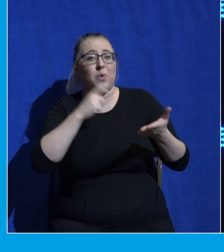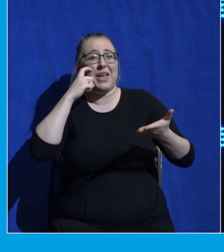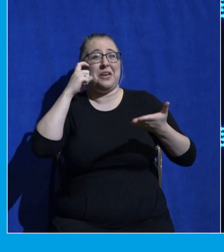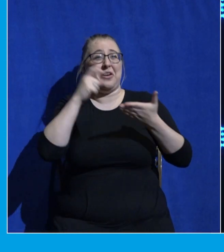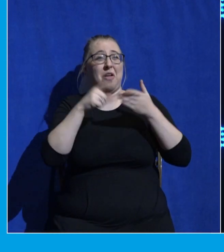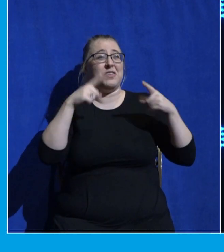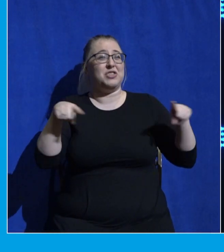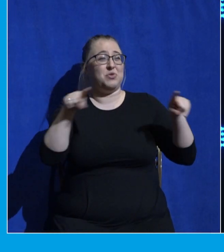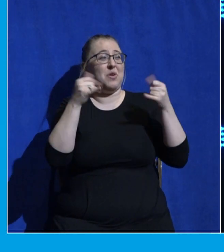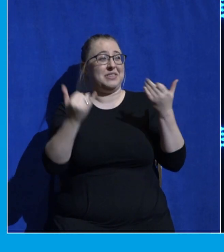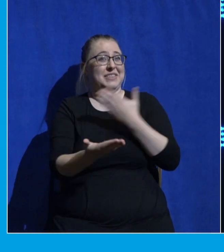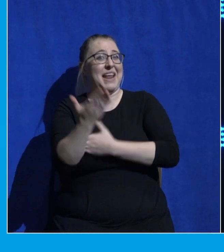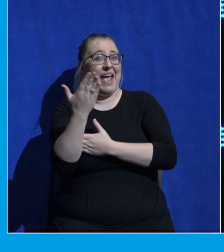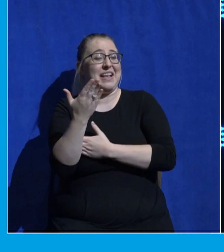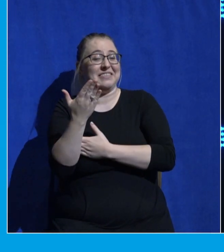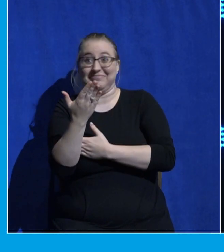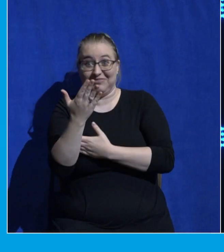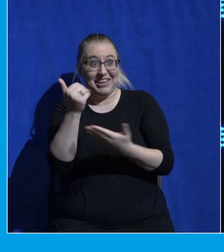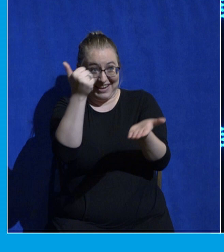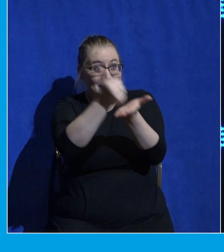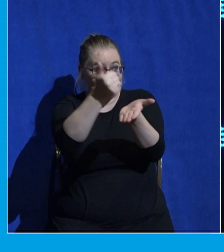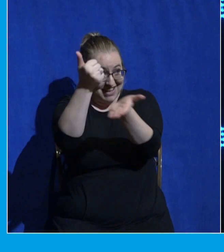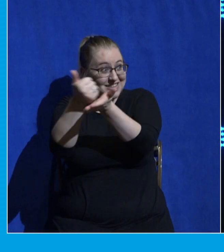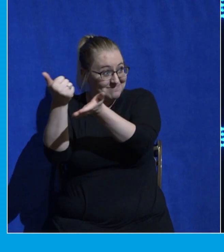today. And yes, amen.